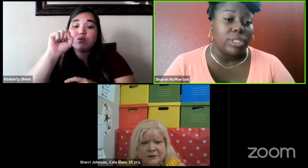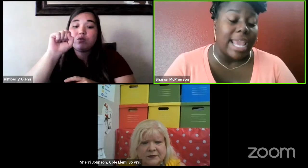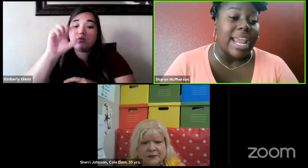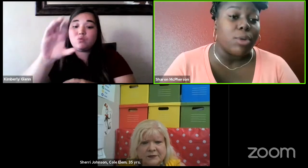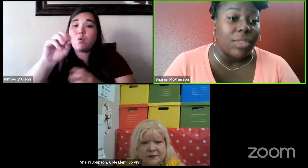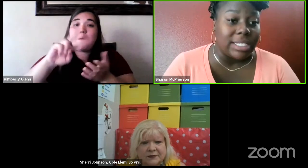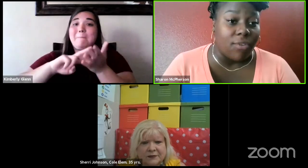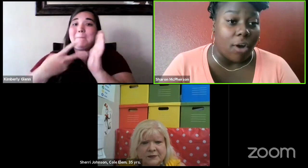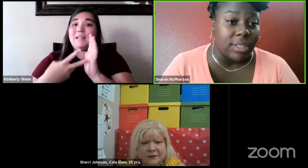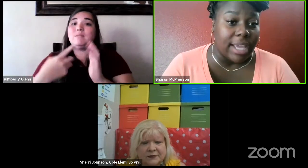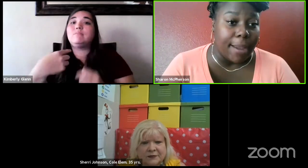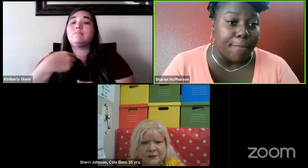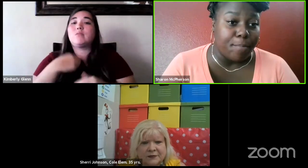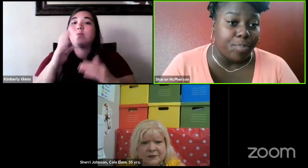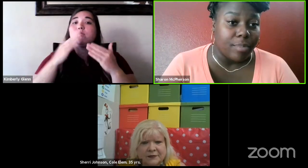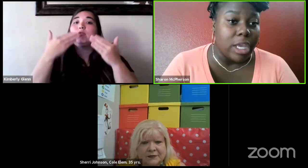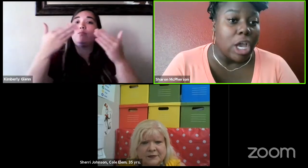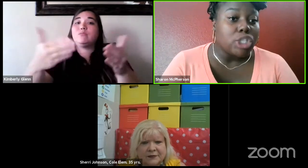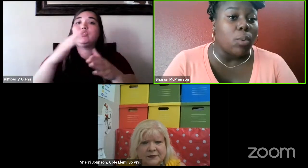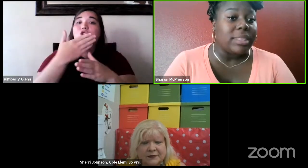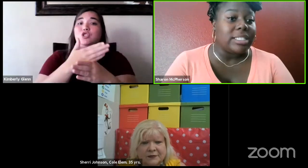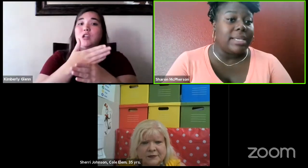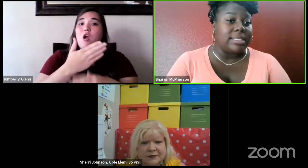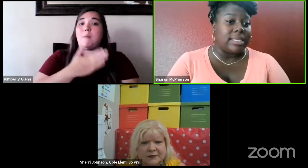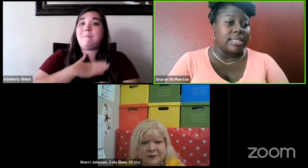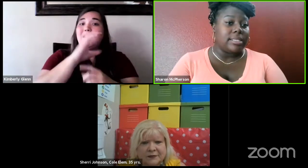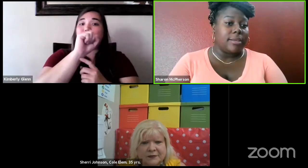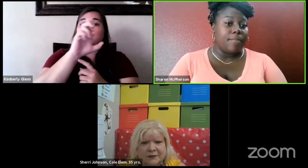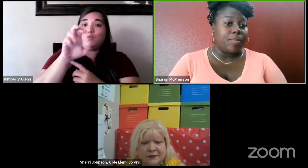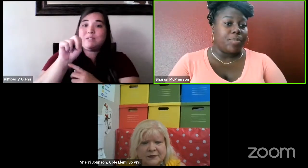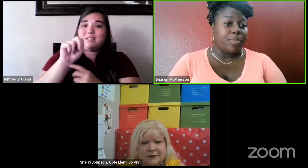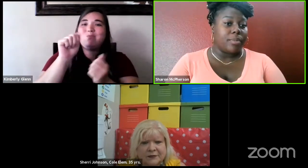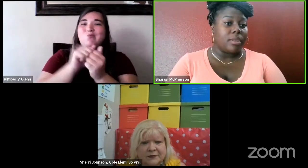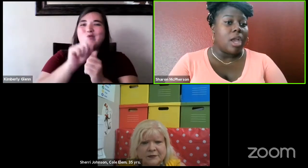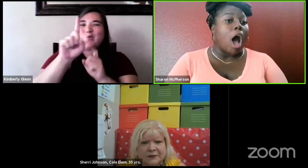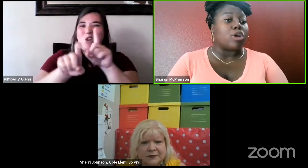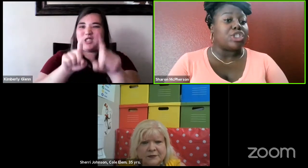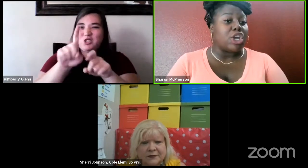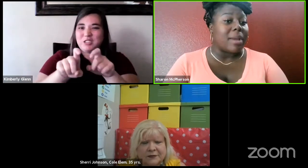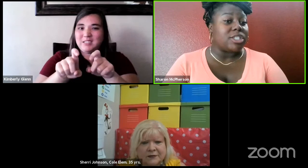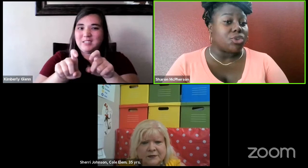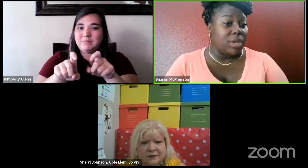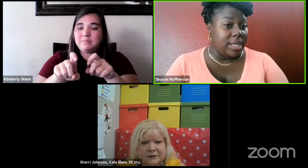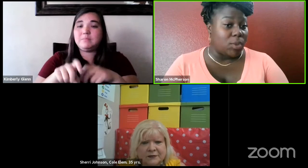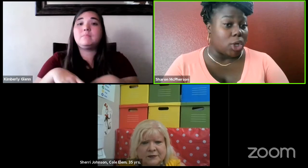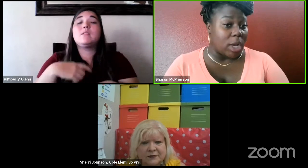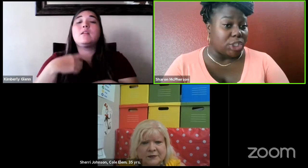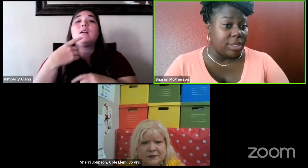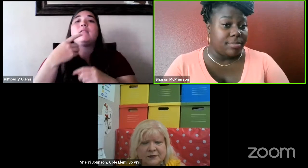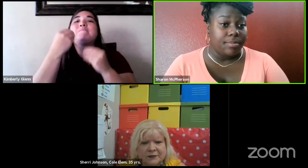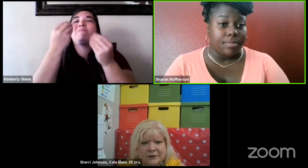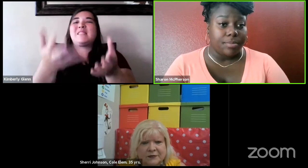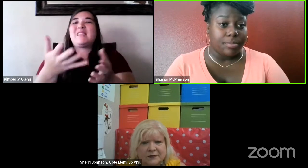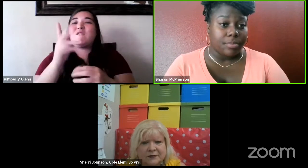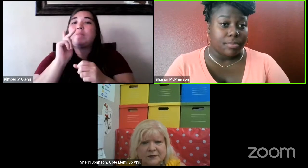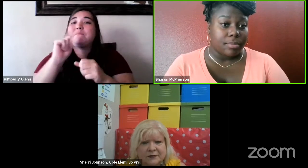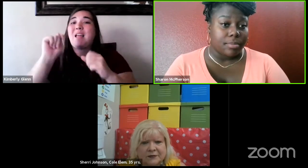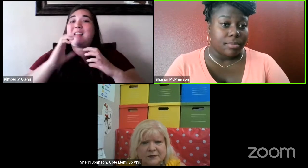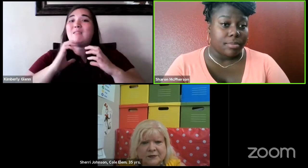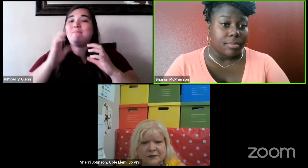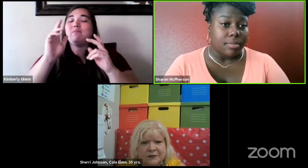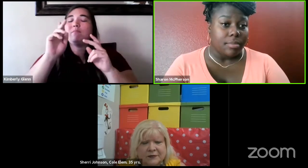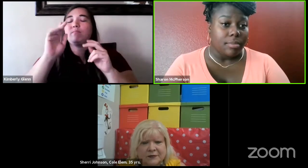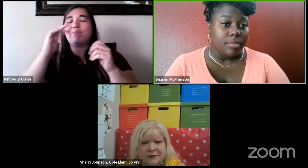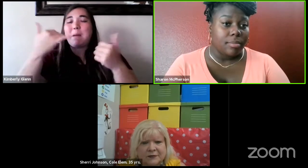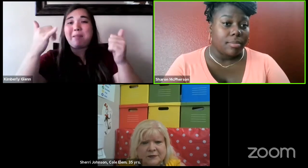the host and everyone that is involved in the game. So what this means is, I'll share my screen with the question.